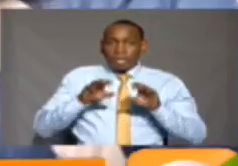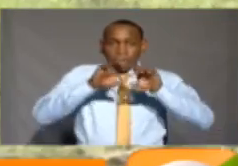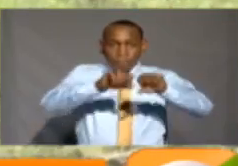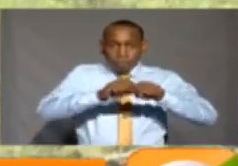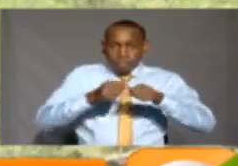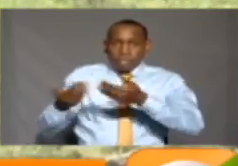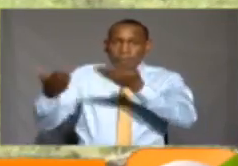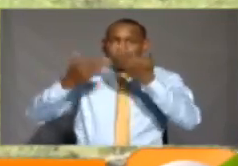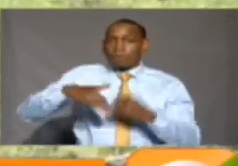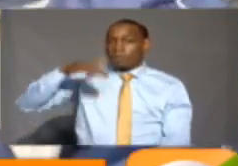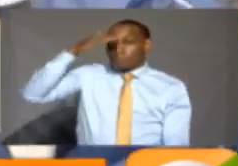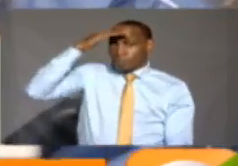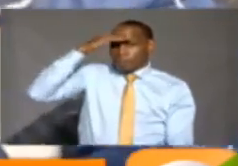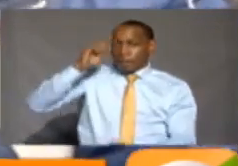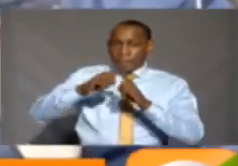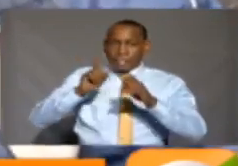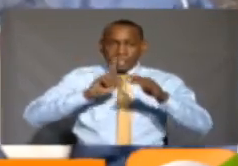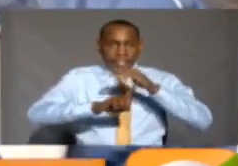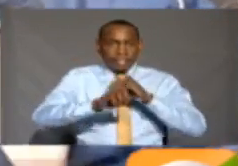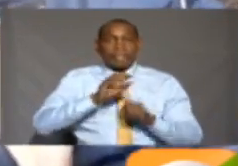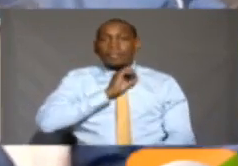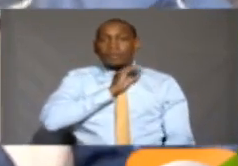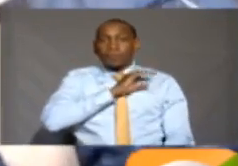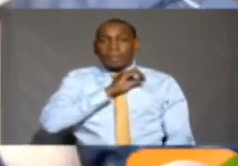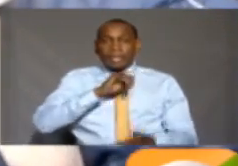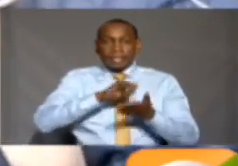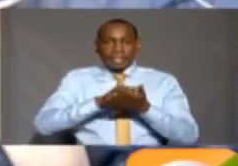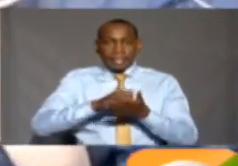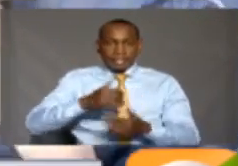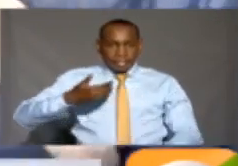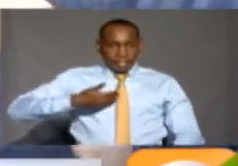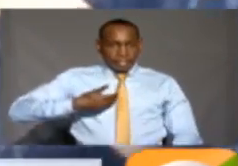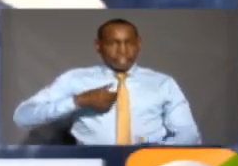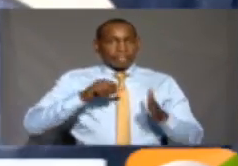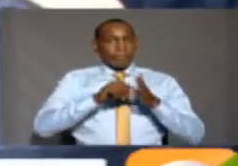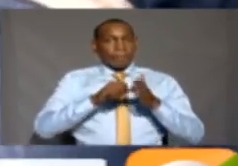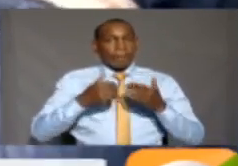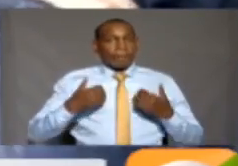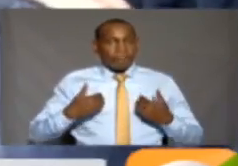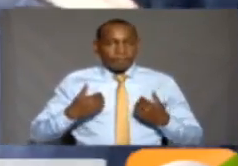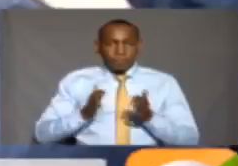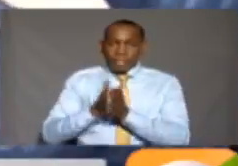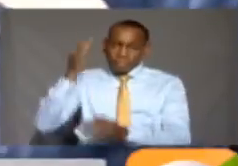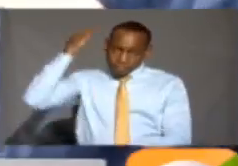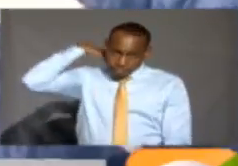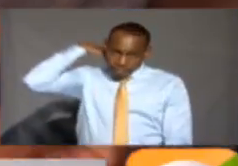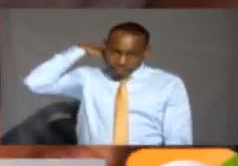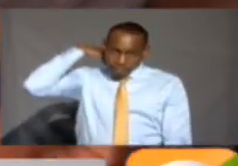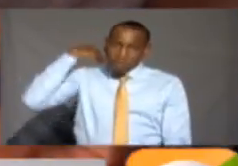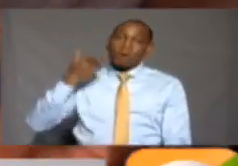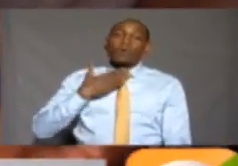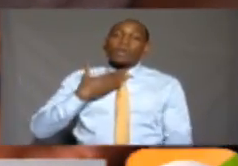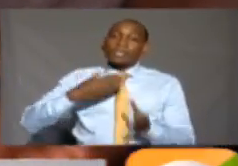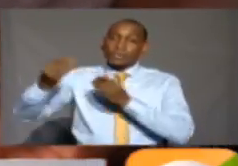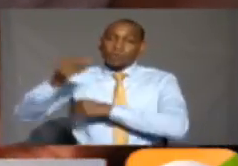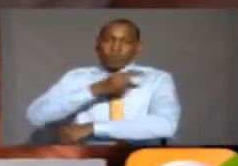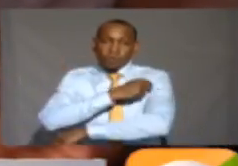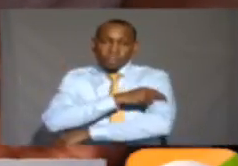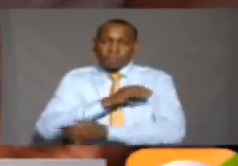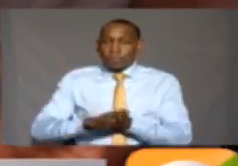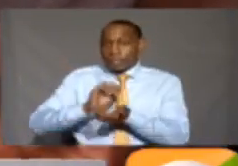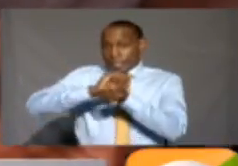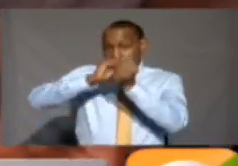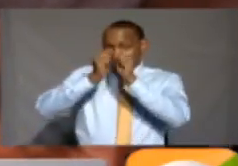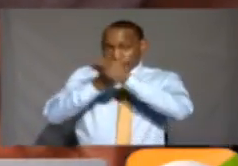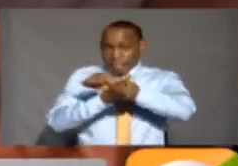mlevi. Lakini hapo ndani alicomplain. Kifua kinamumaliza na mgongo, apeleke hospitali.